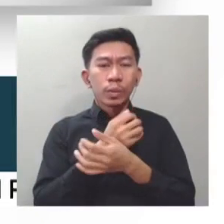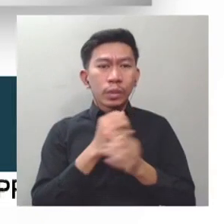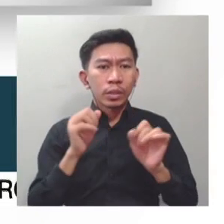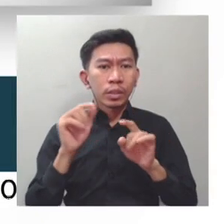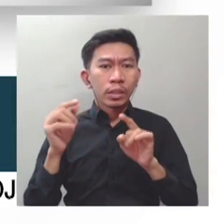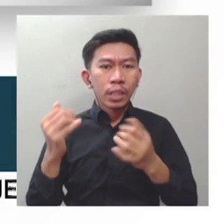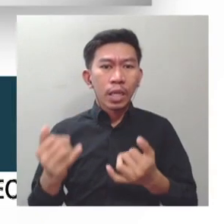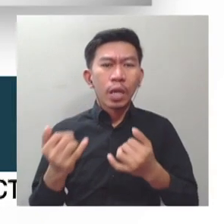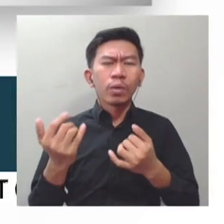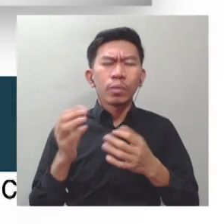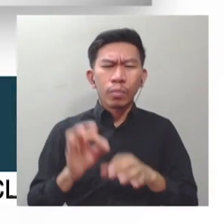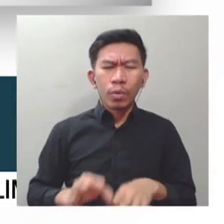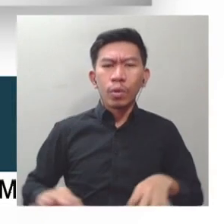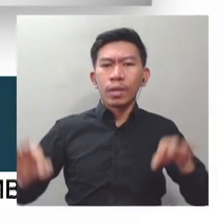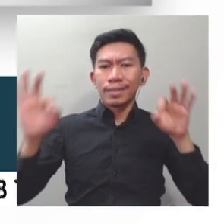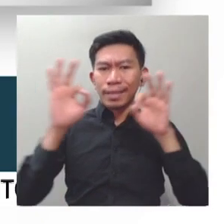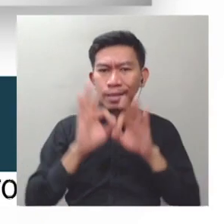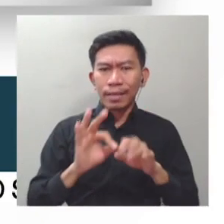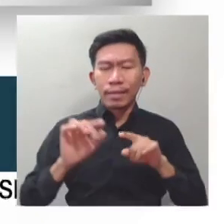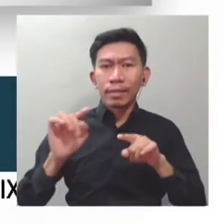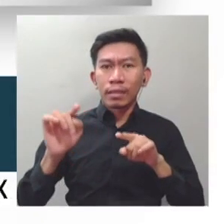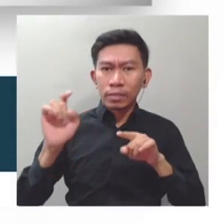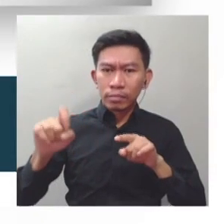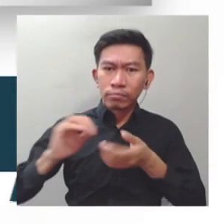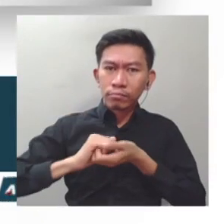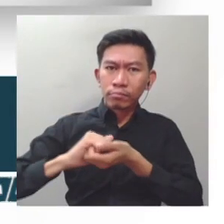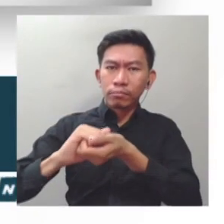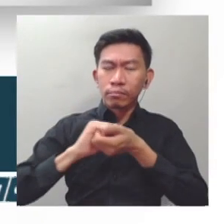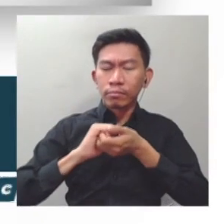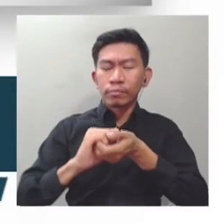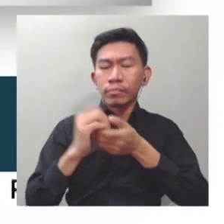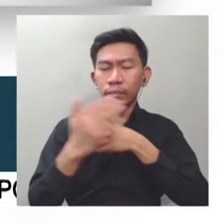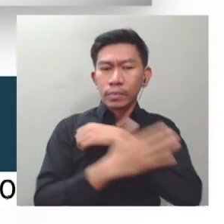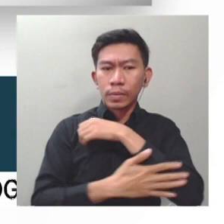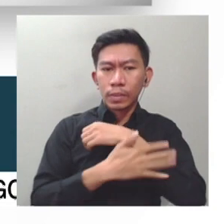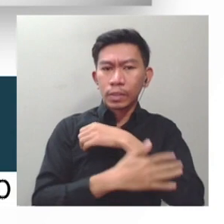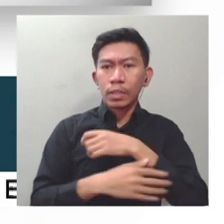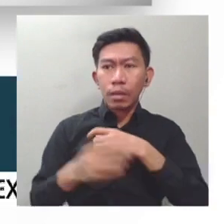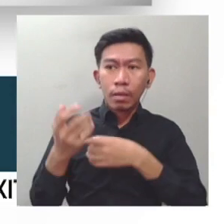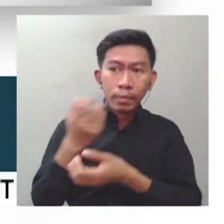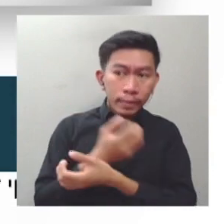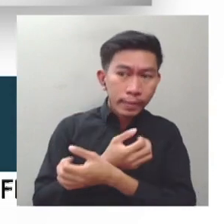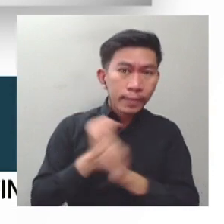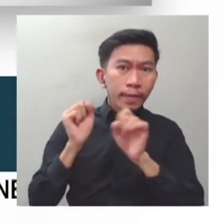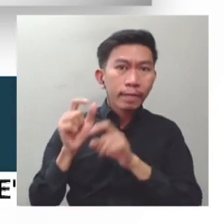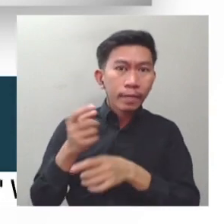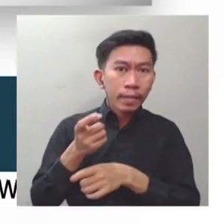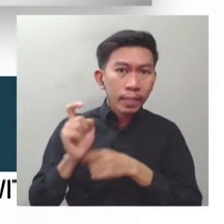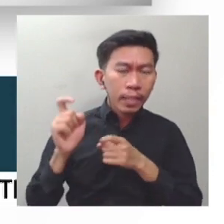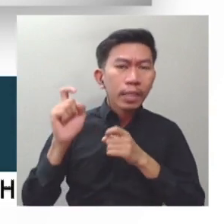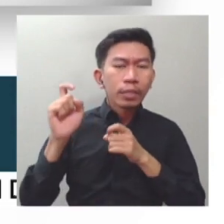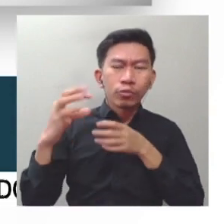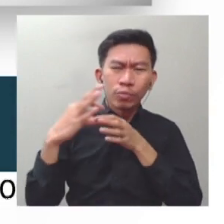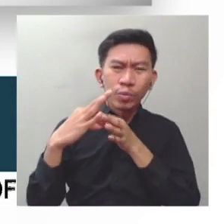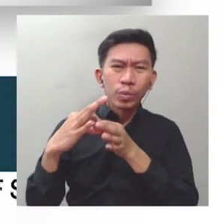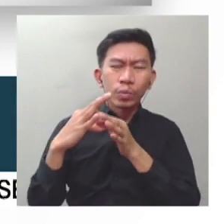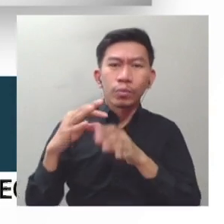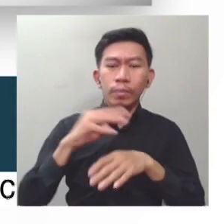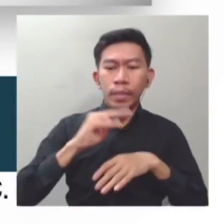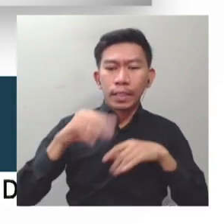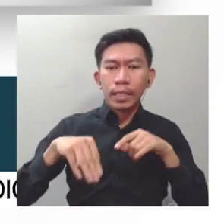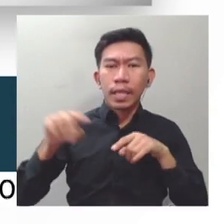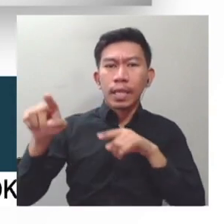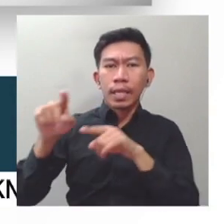humanitarian efforts and cooperation between nations. It adds the rescue signifies the interconnectedness of Manila and